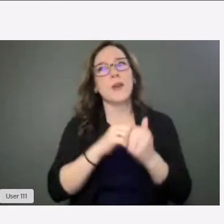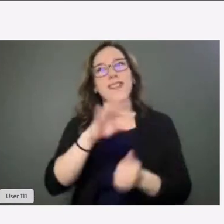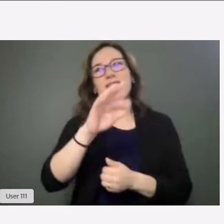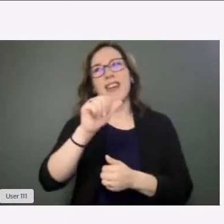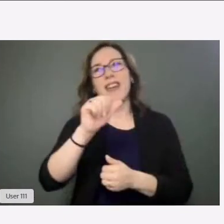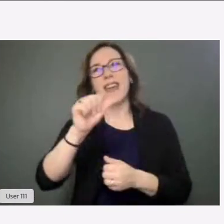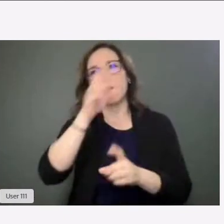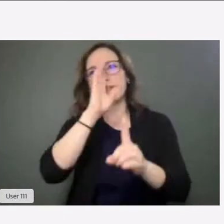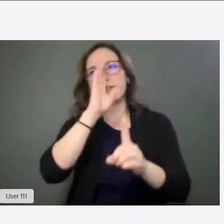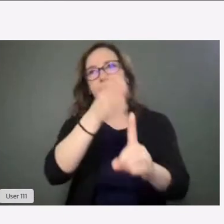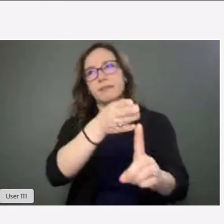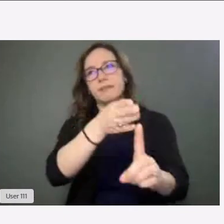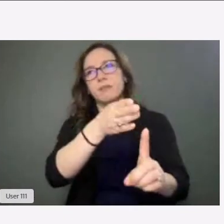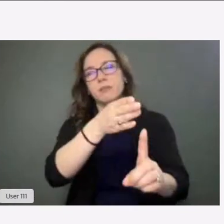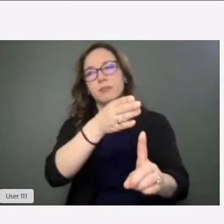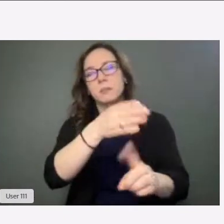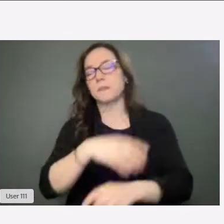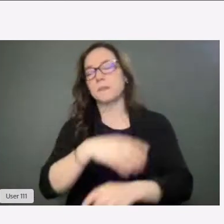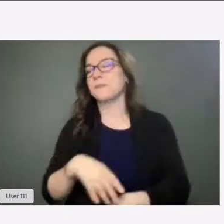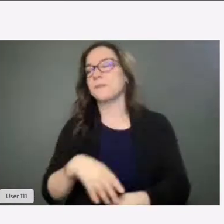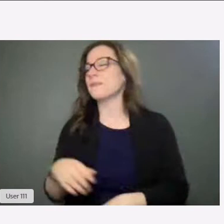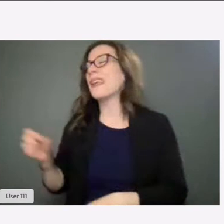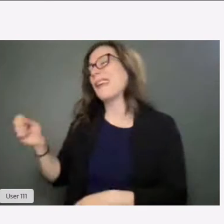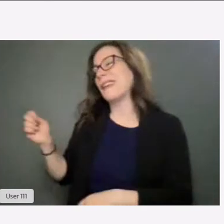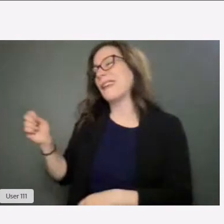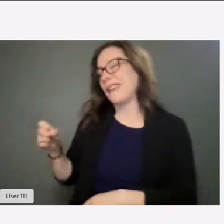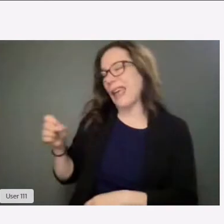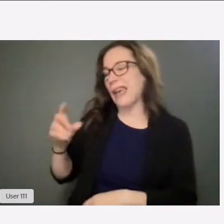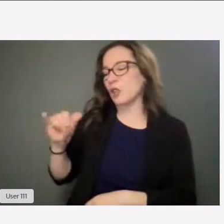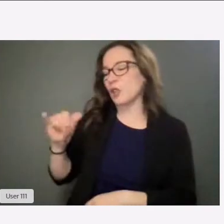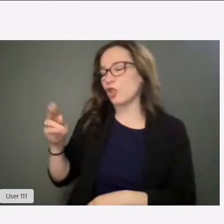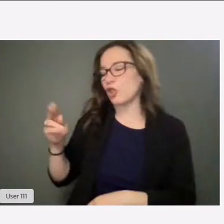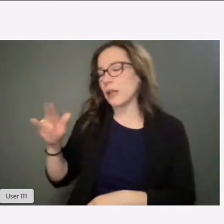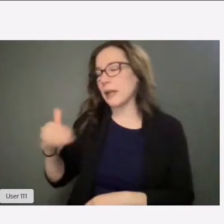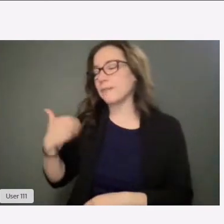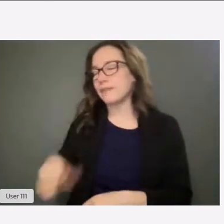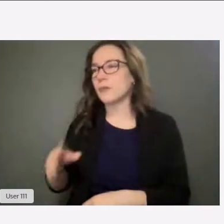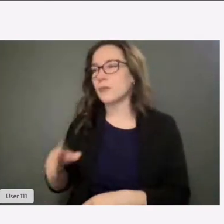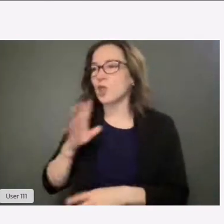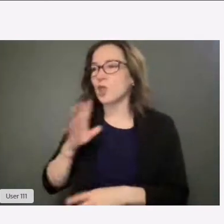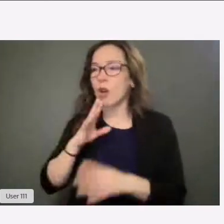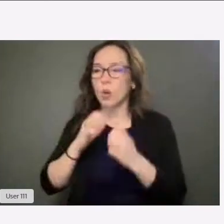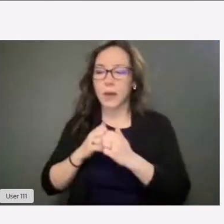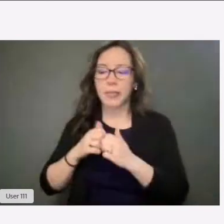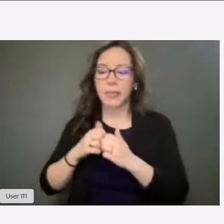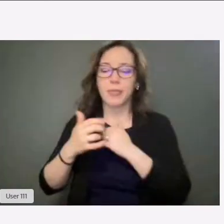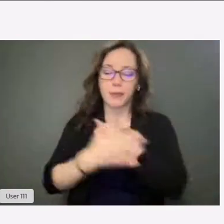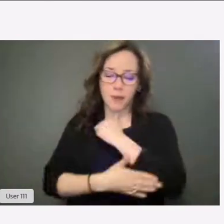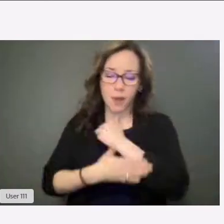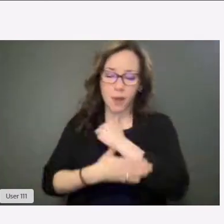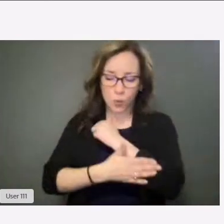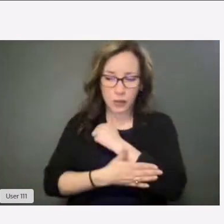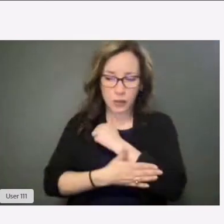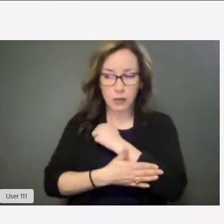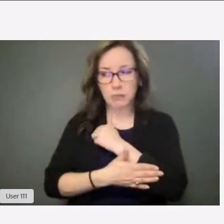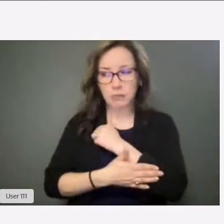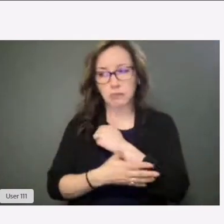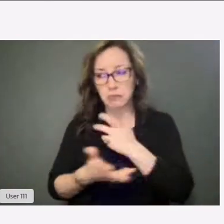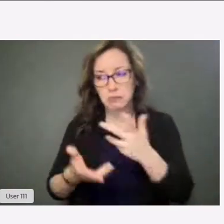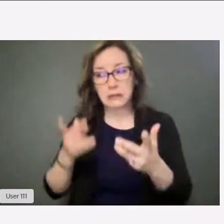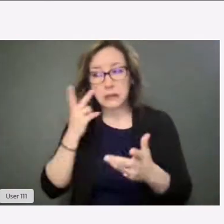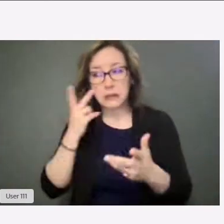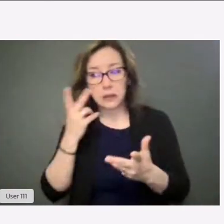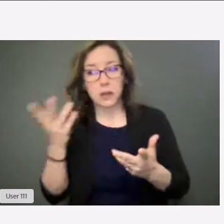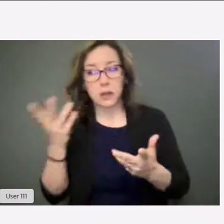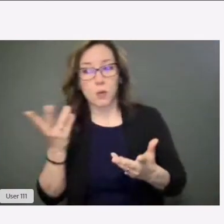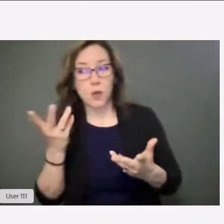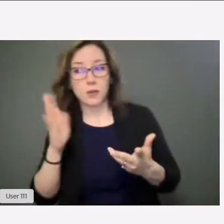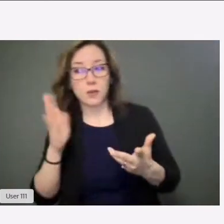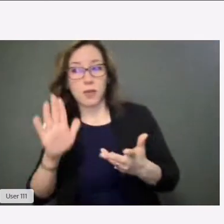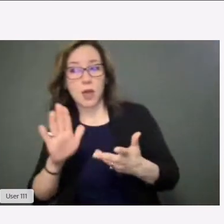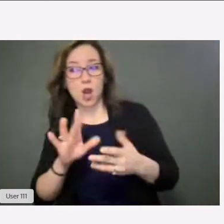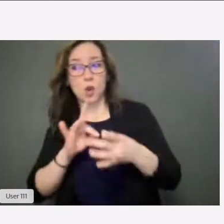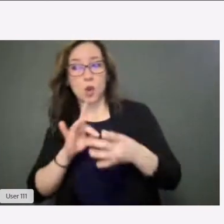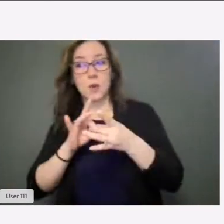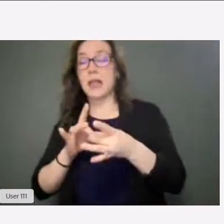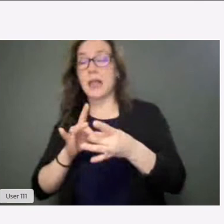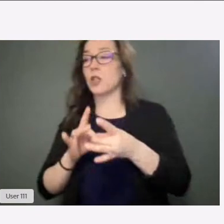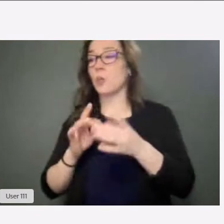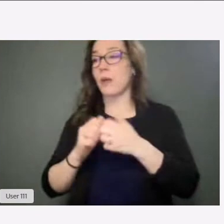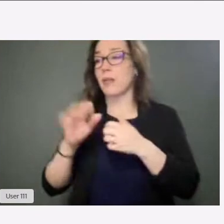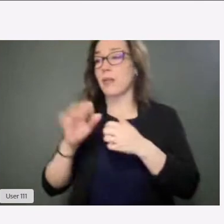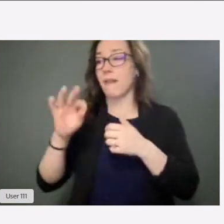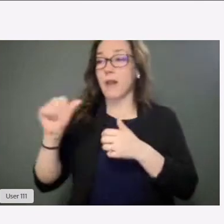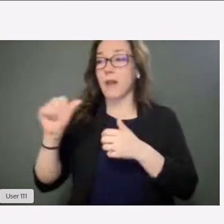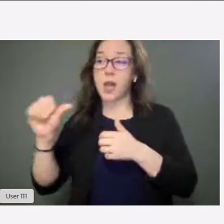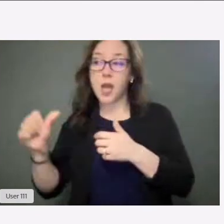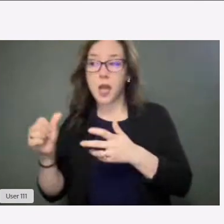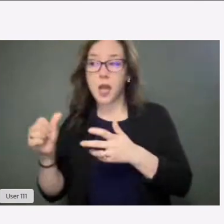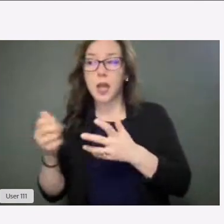first line I would say is, yeah, go talk to the county and see what if their relationship, if they have it or not, with the FAA, and work through